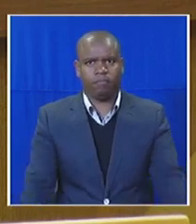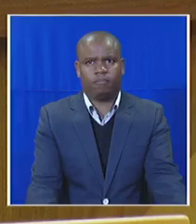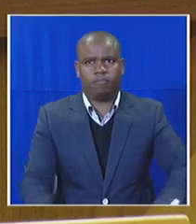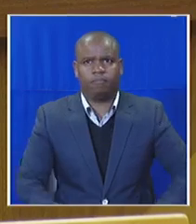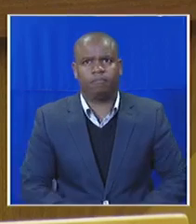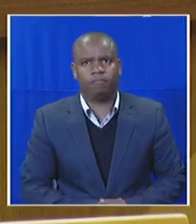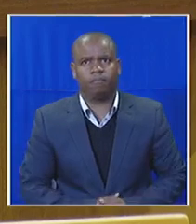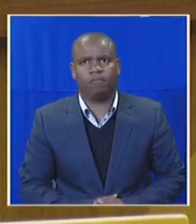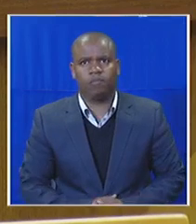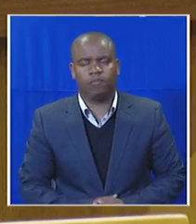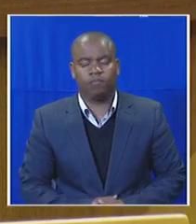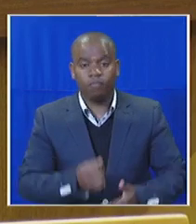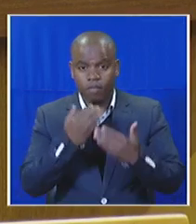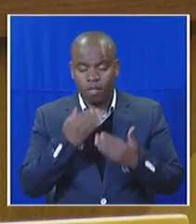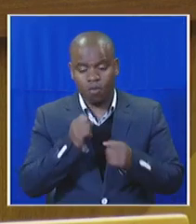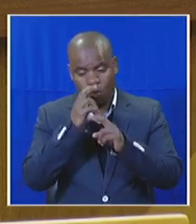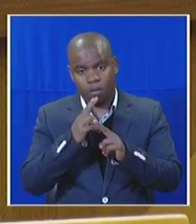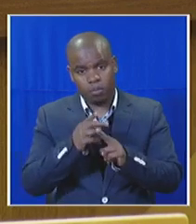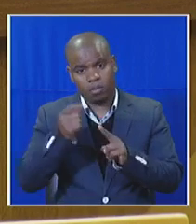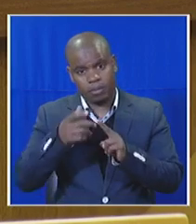Thank you, Honorable Speaker.